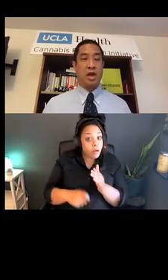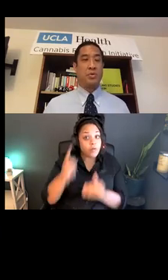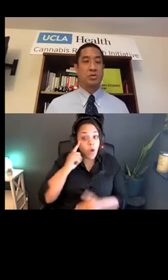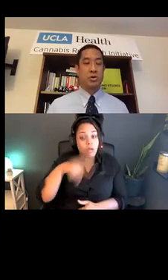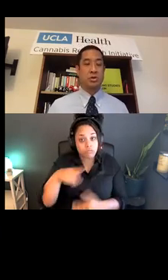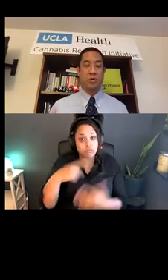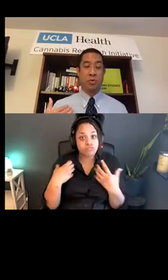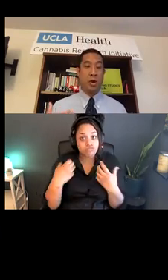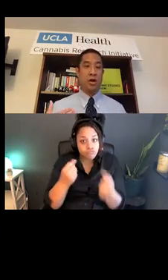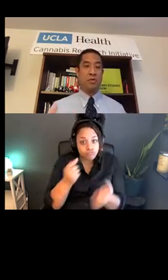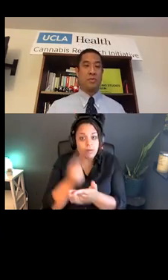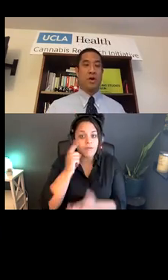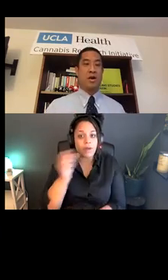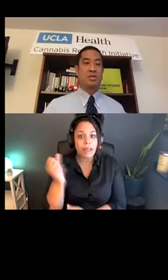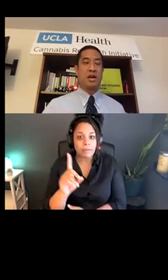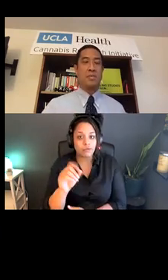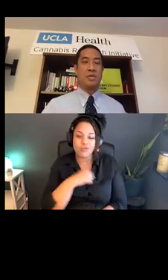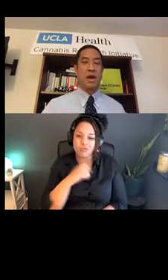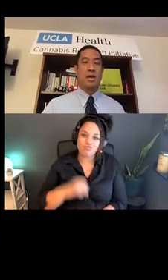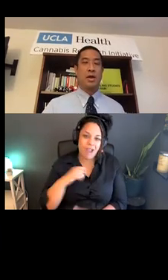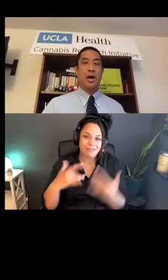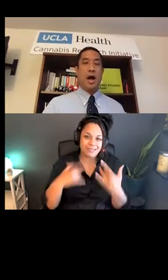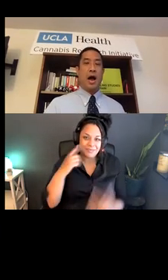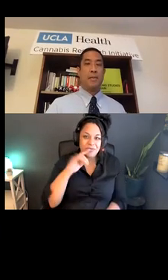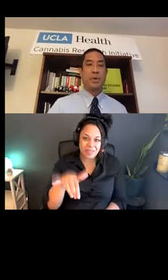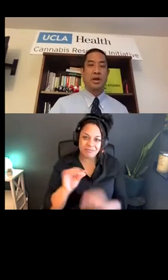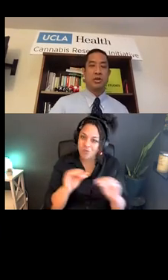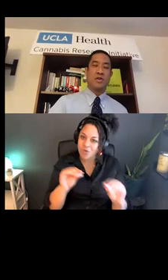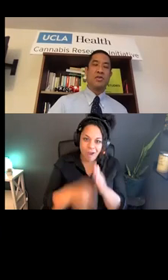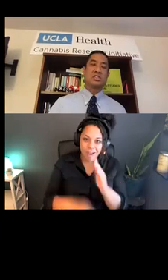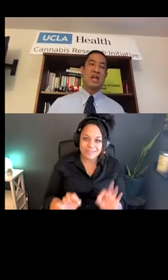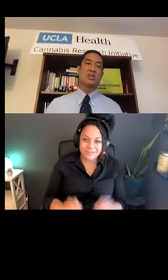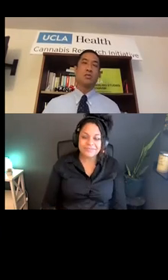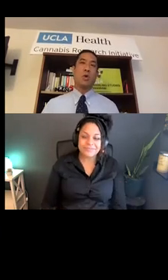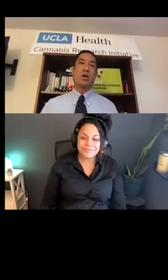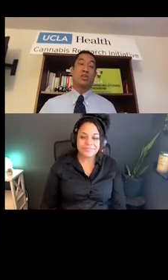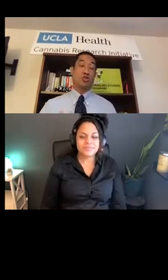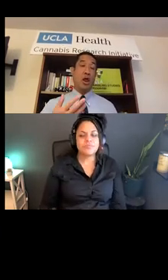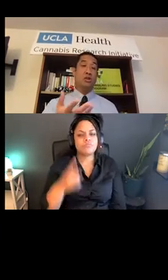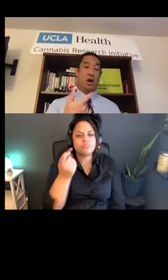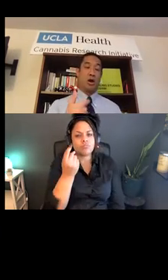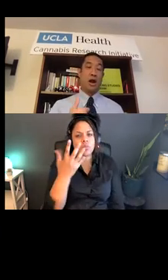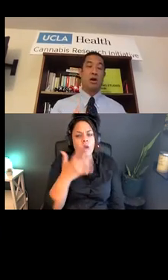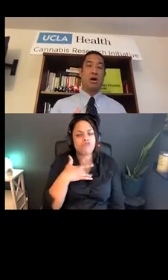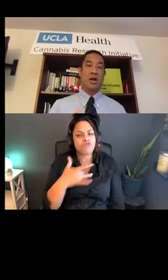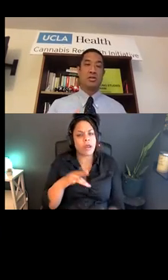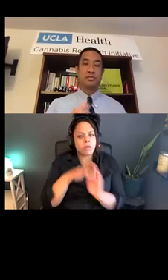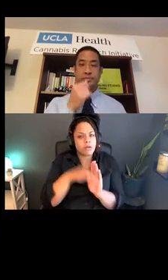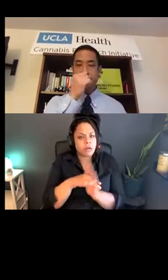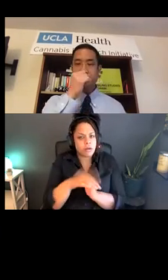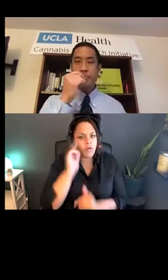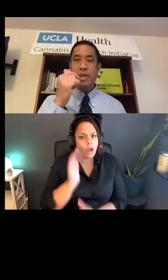for gambling disorder. So we're really, really proud and excited about that. But to give you a sense of what the trends are in our